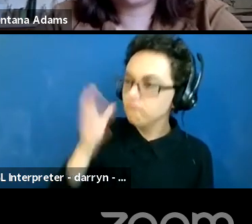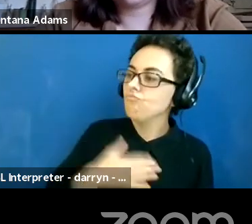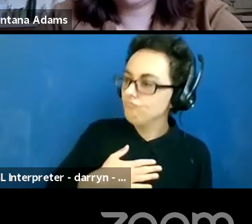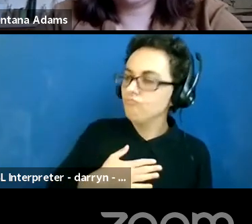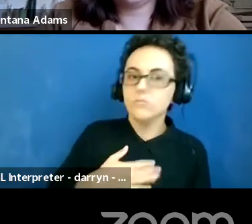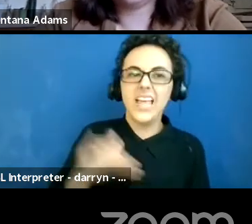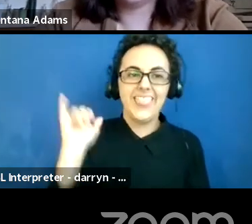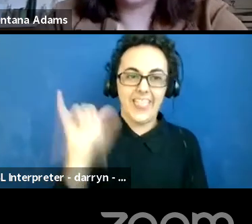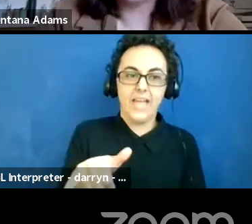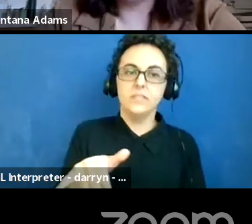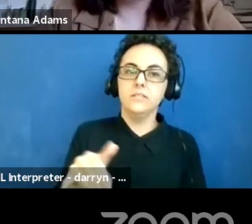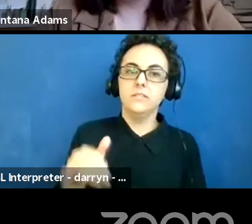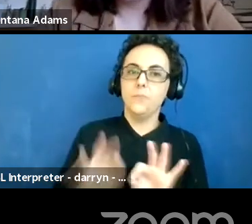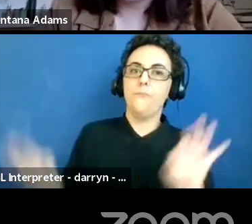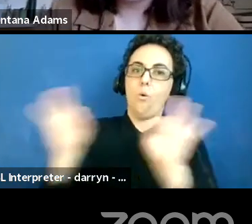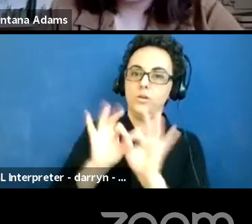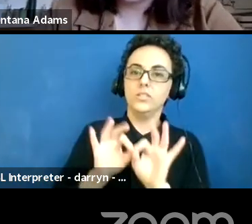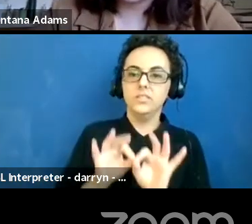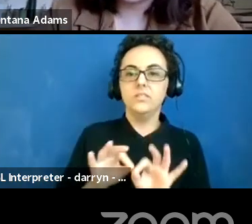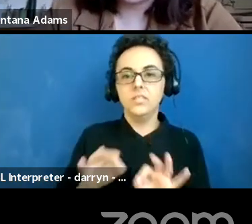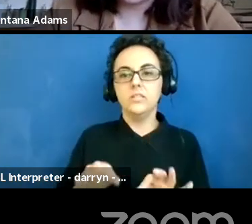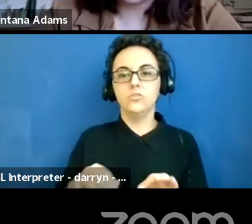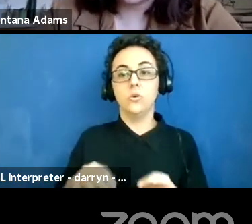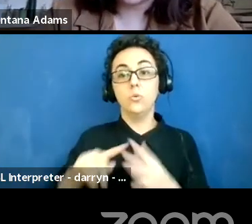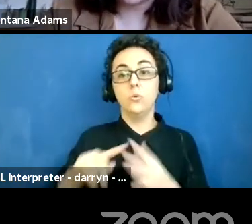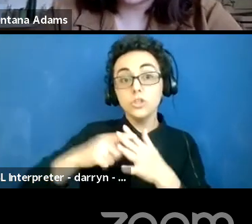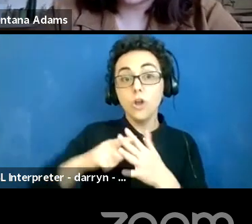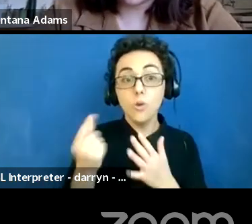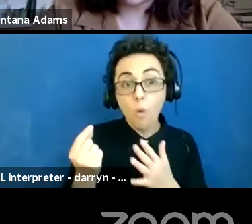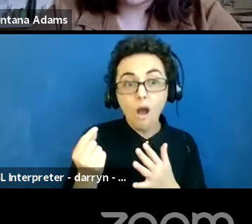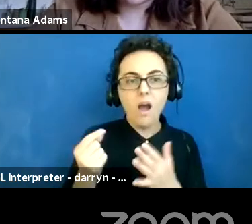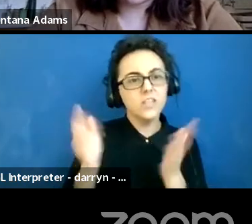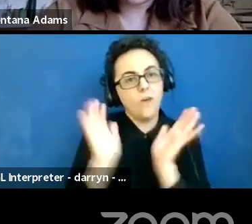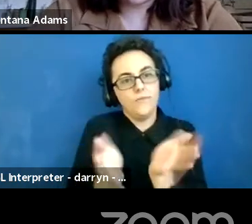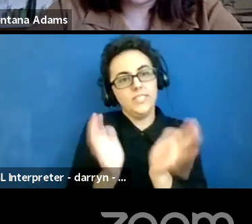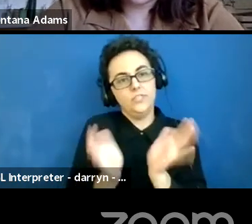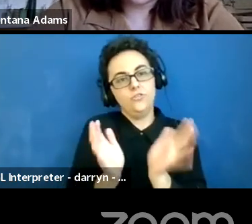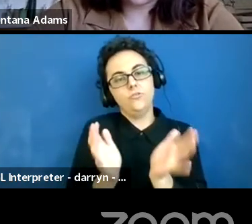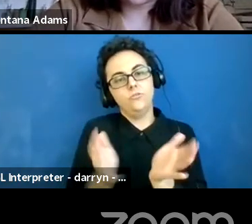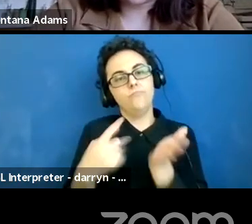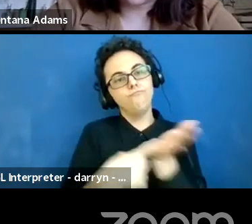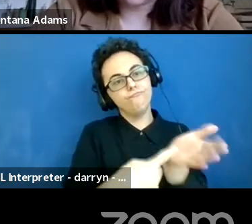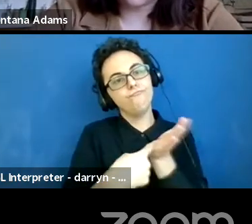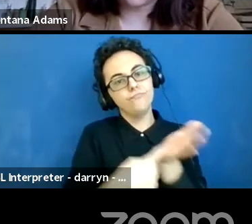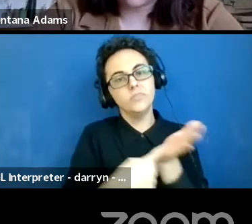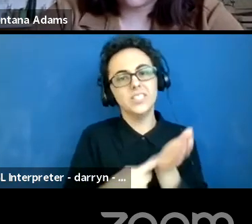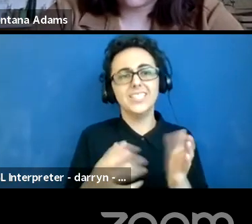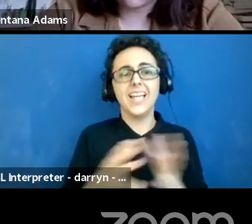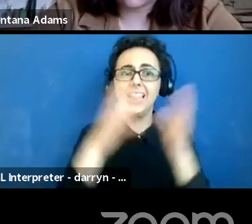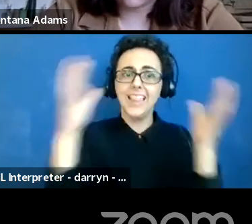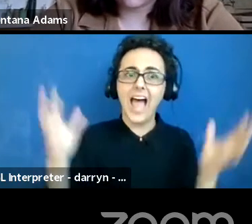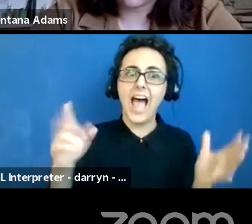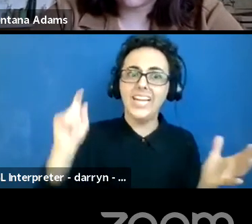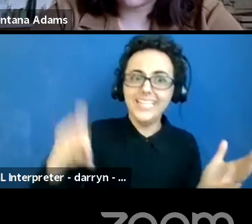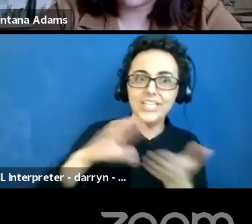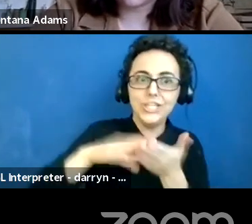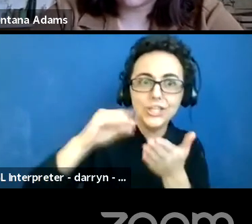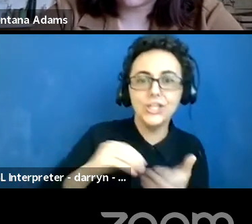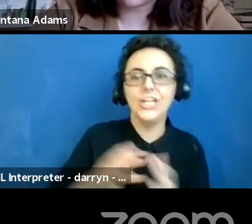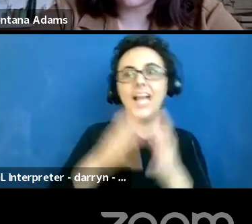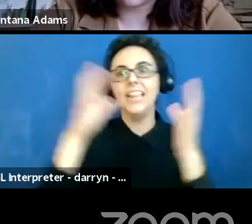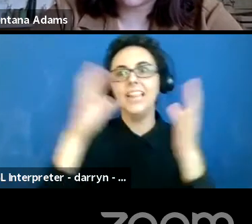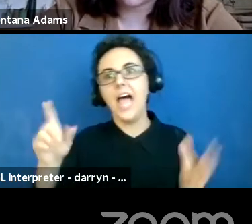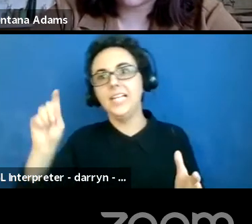because there is, you know, so much learning to do and so much growth to do in so many different theaters and so many different